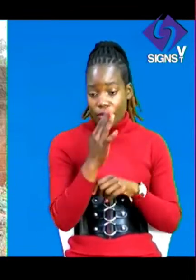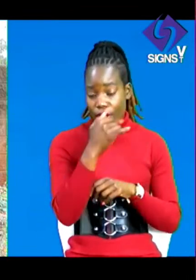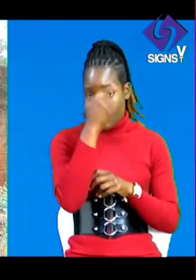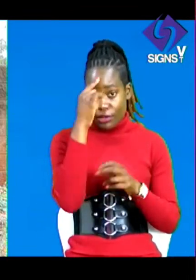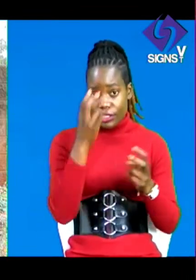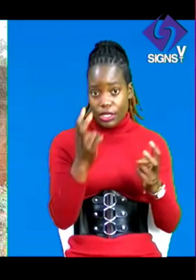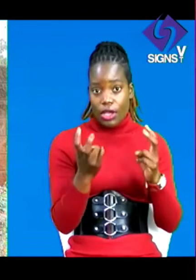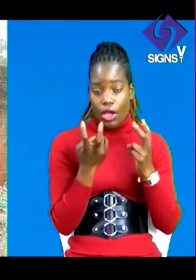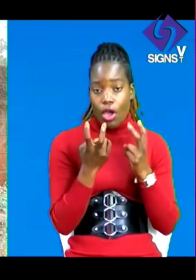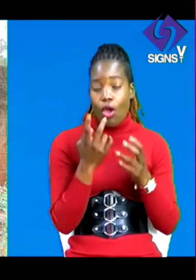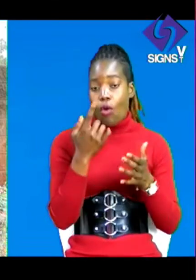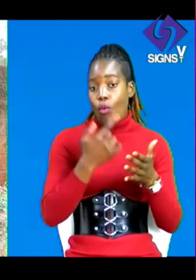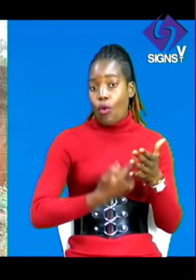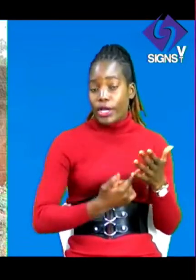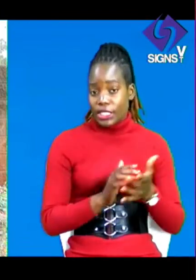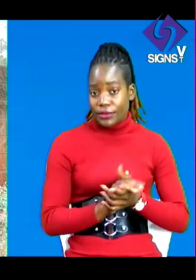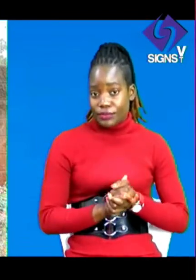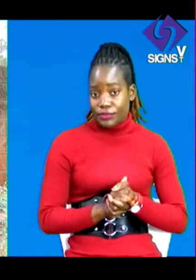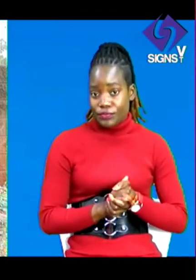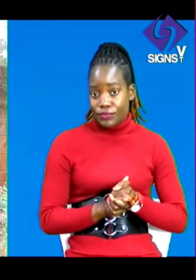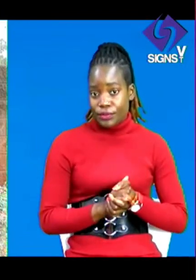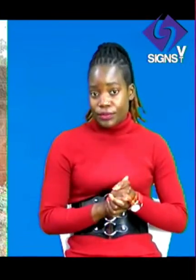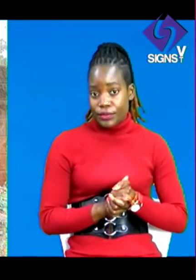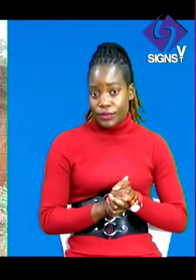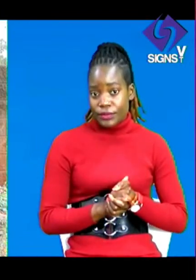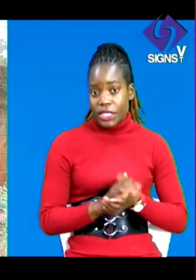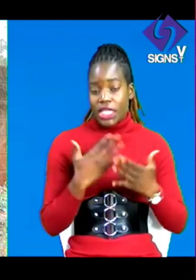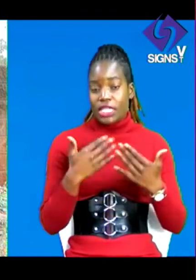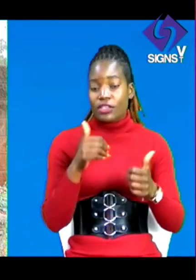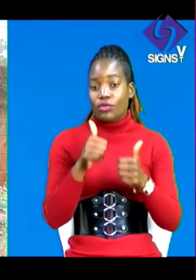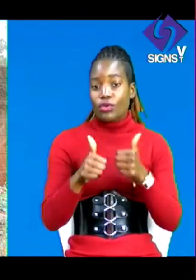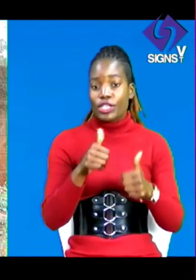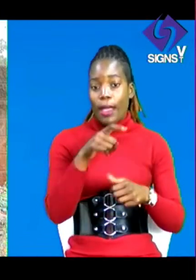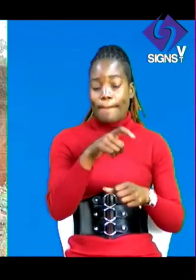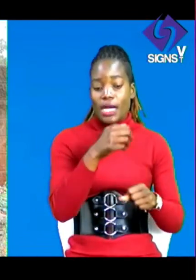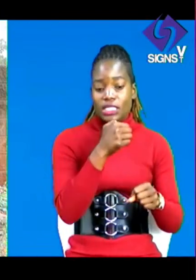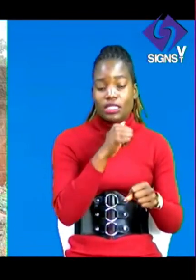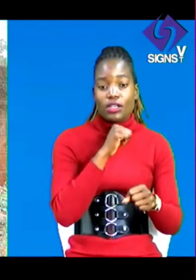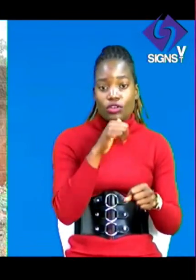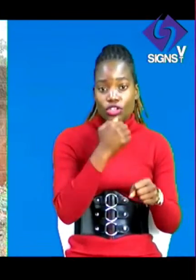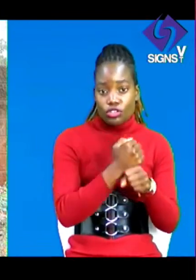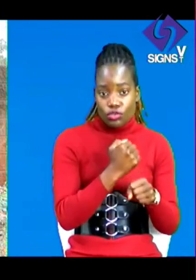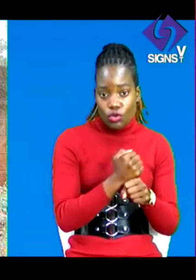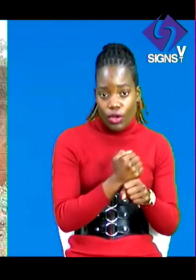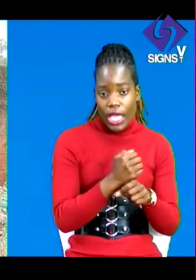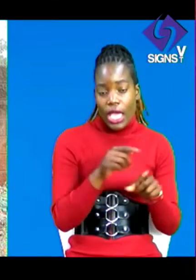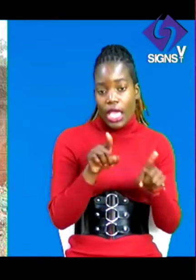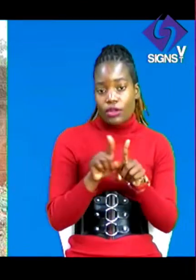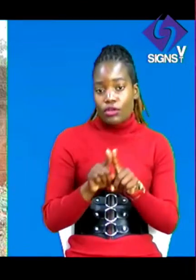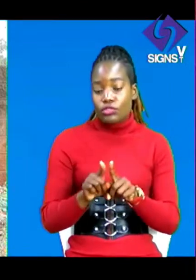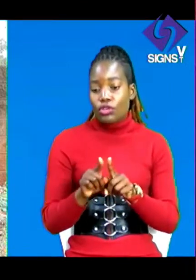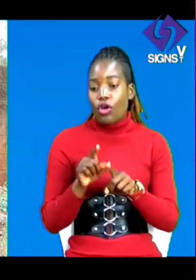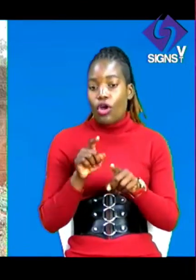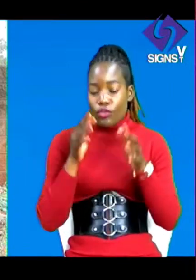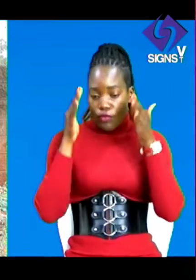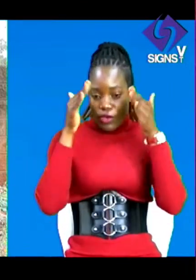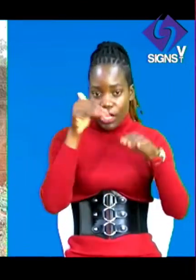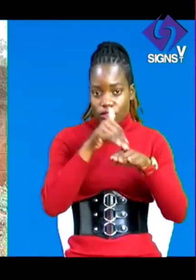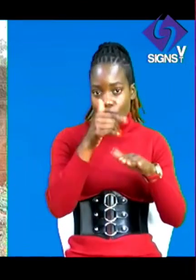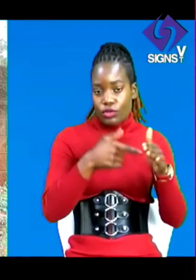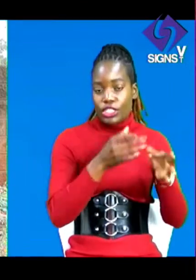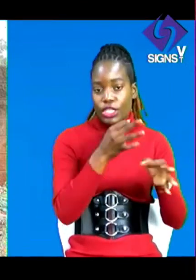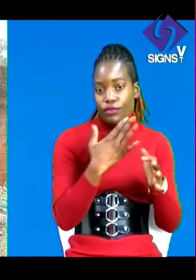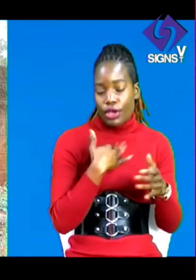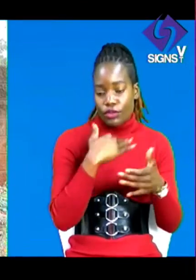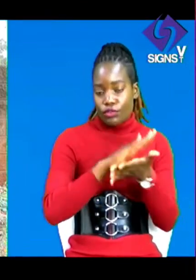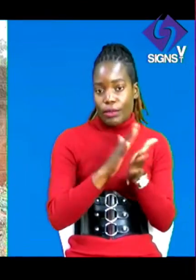are the don'ts of becoming a male model and what they should consider if they want to be a male model?